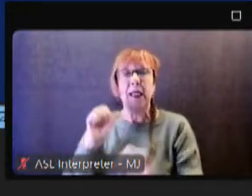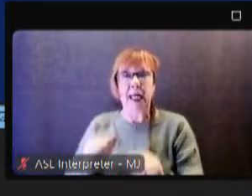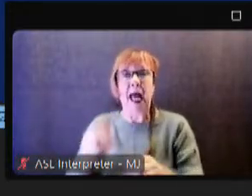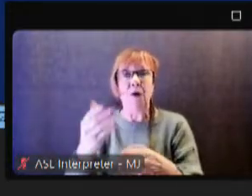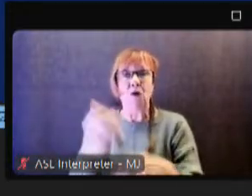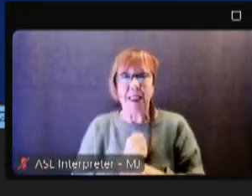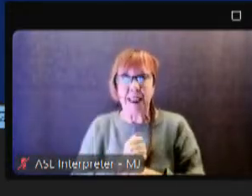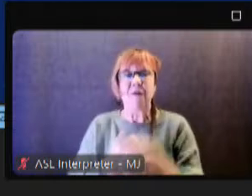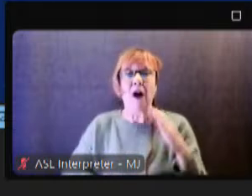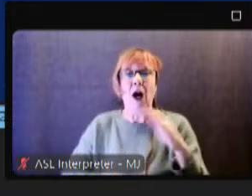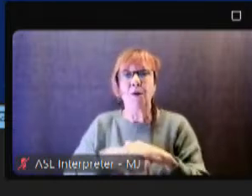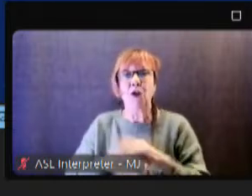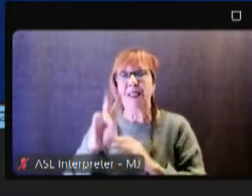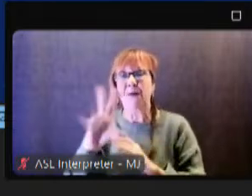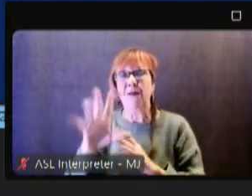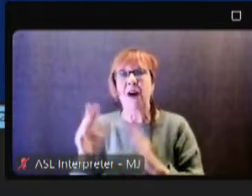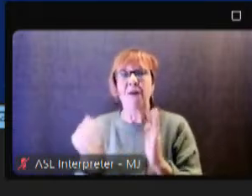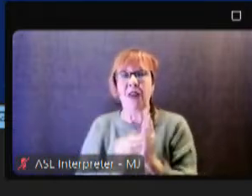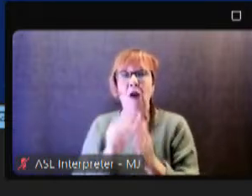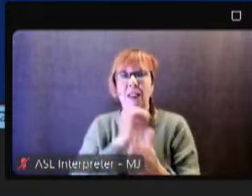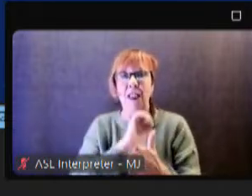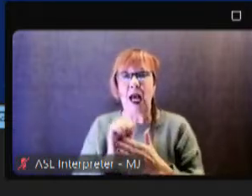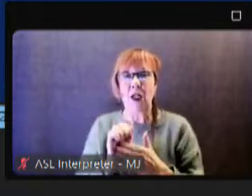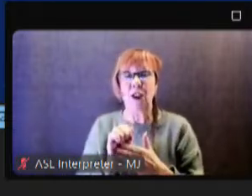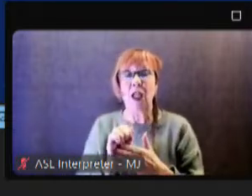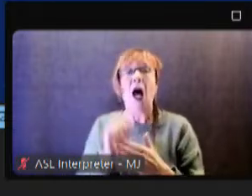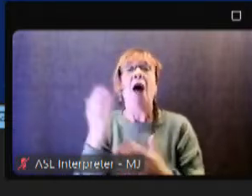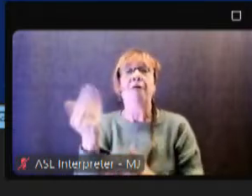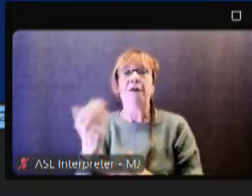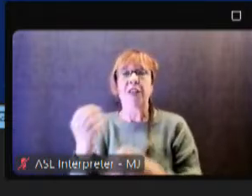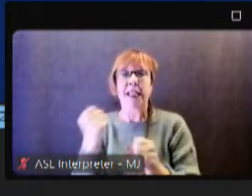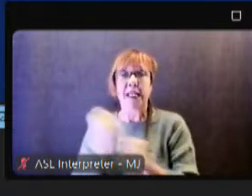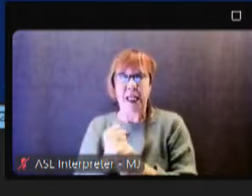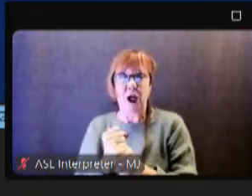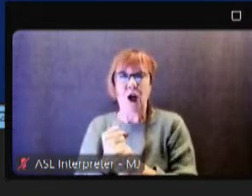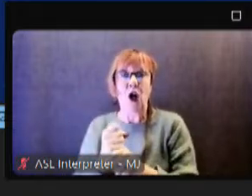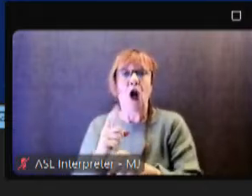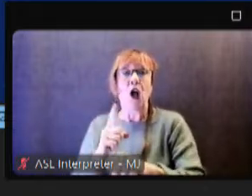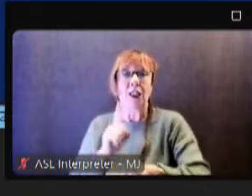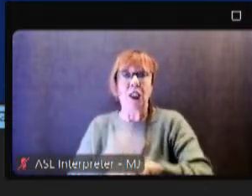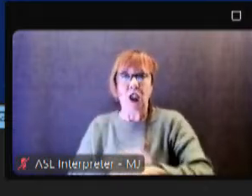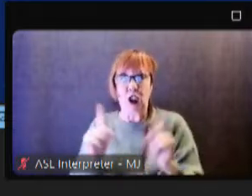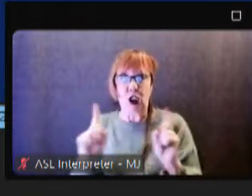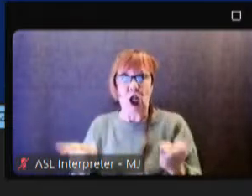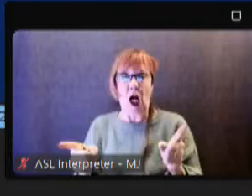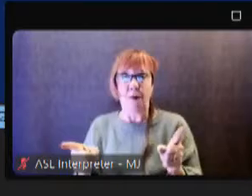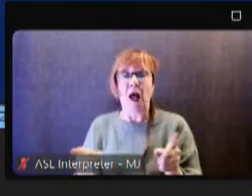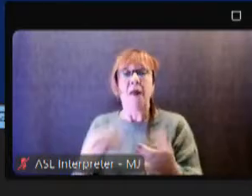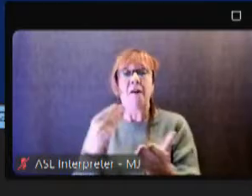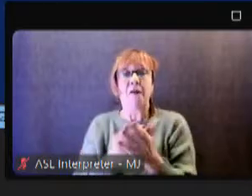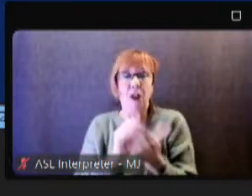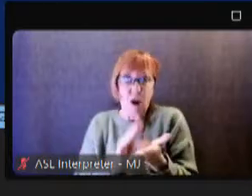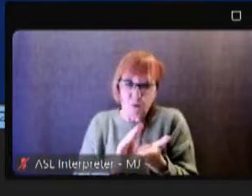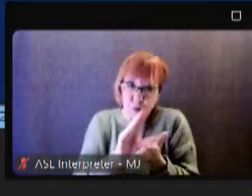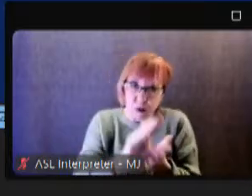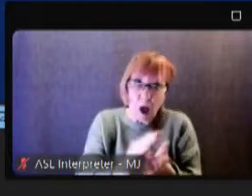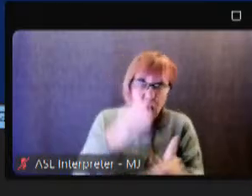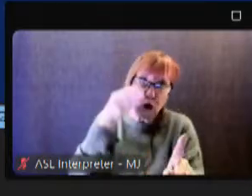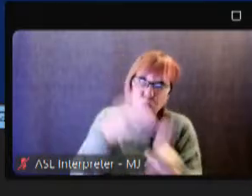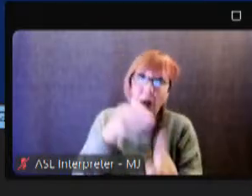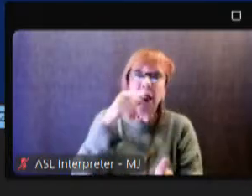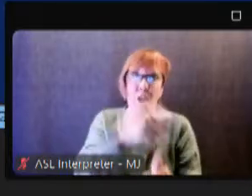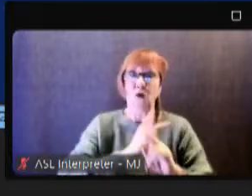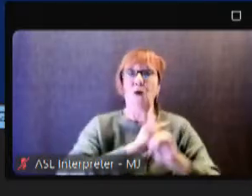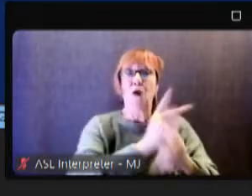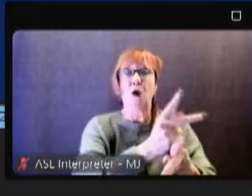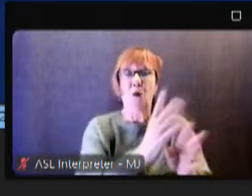with a 15-year loan term. Funds will be distributed directly to the borrower. Businesses that receive the FEMA